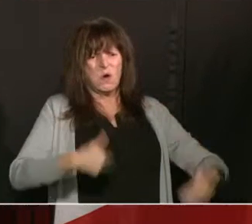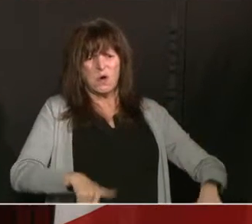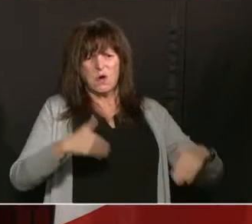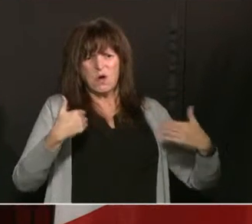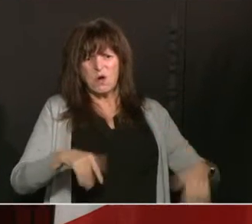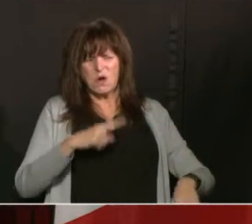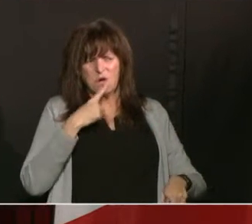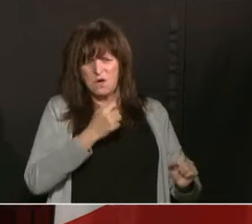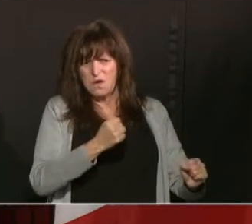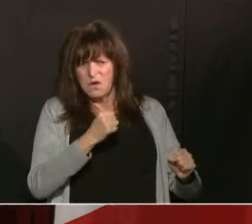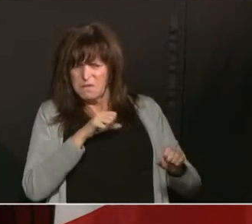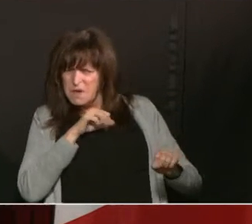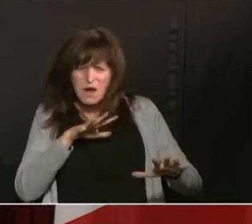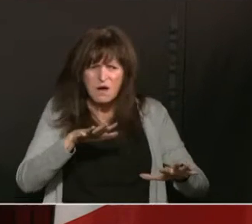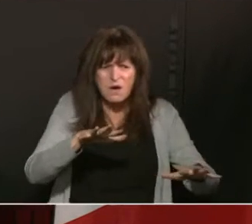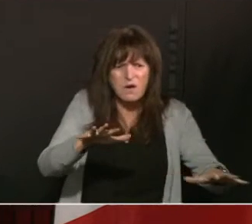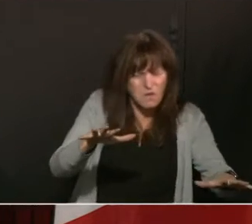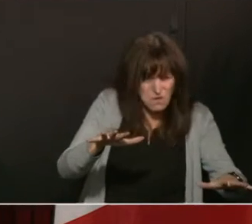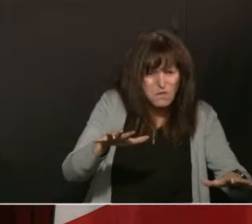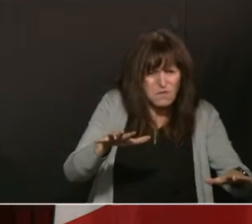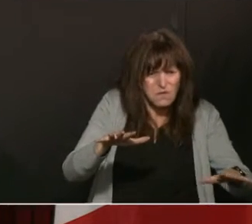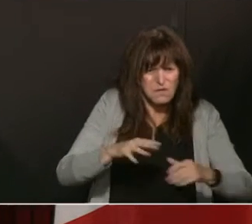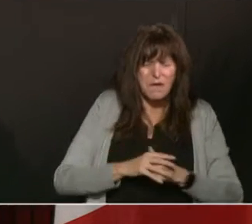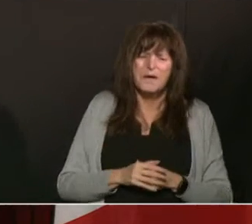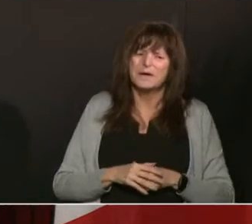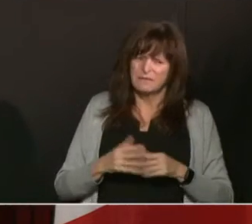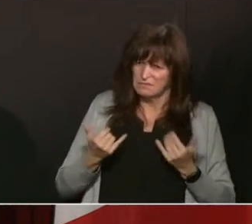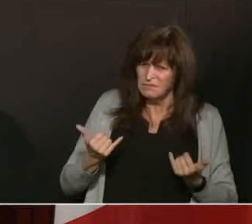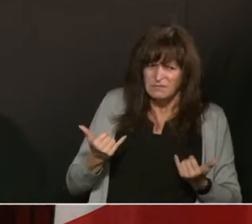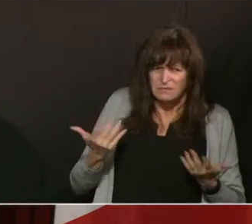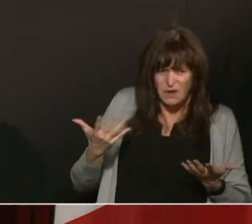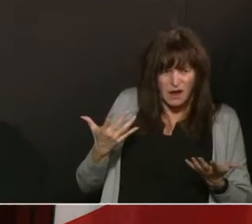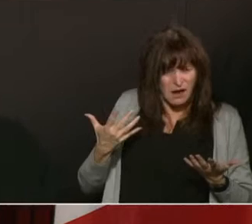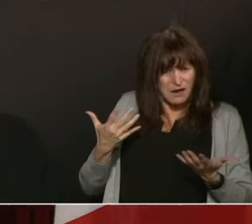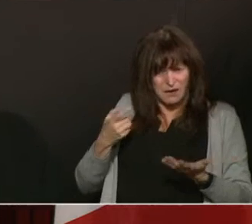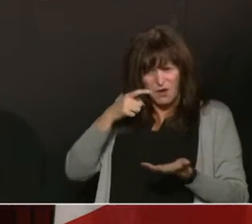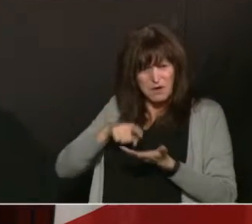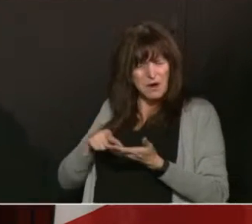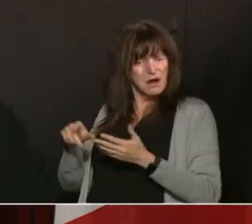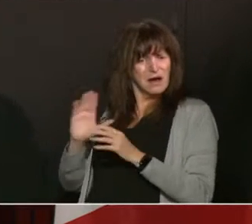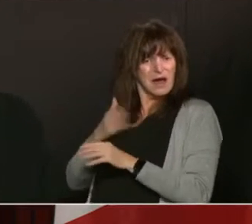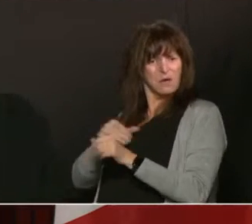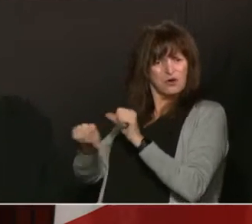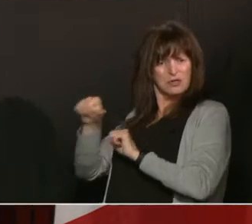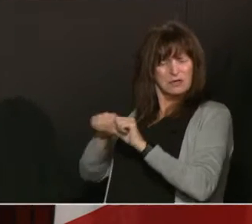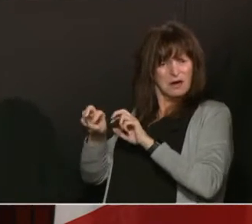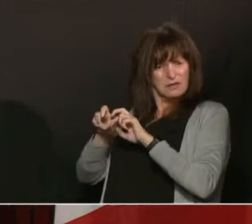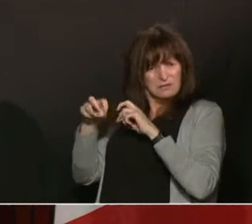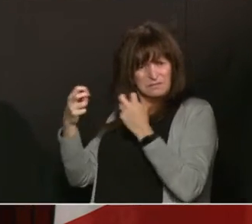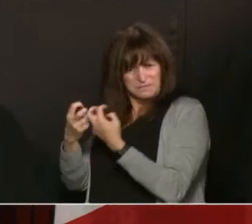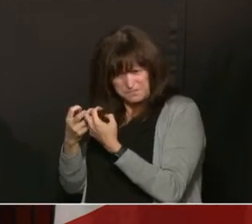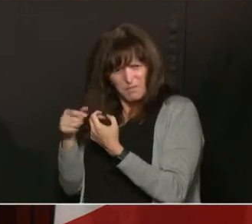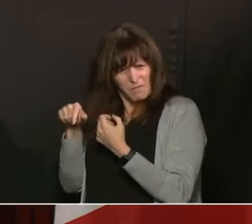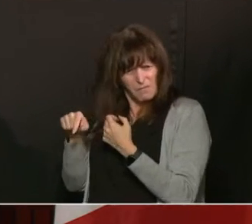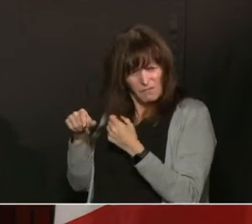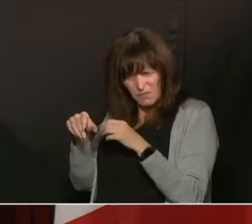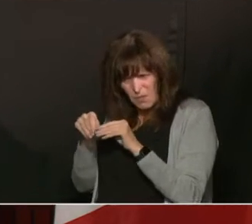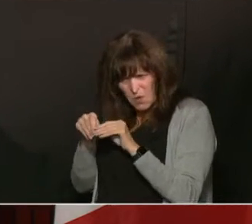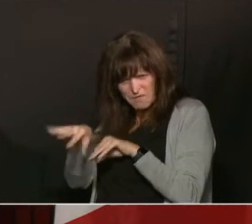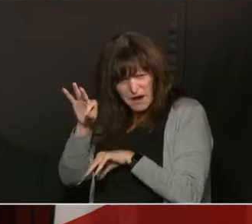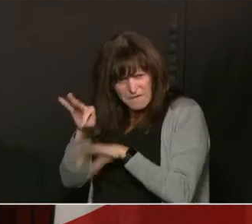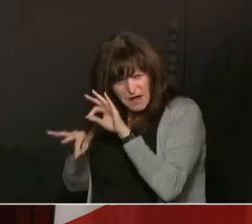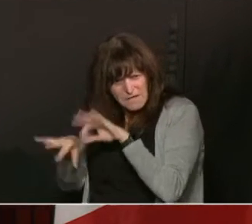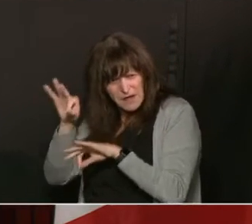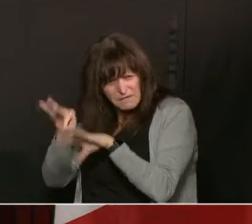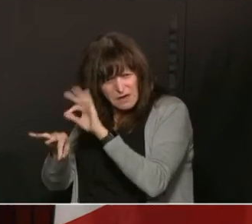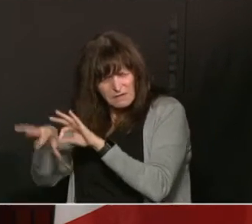and evidence of the pandemic continues to evolve, our response must do the same. This applies to Ontario's ongoing